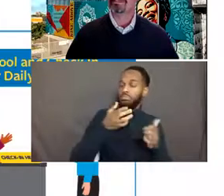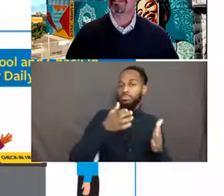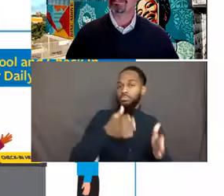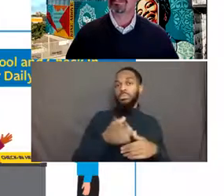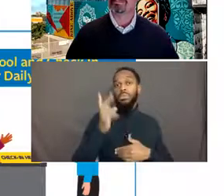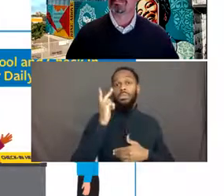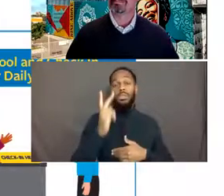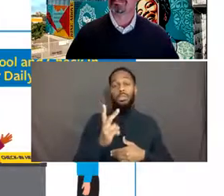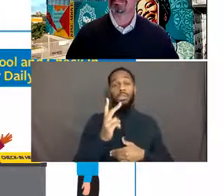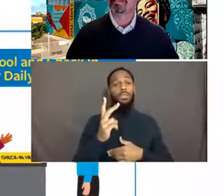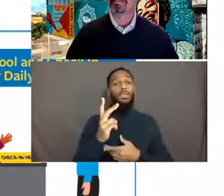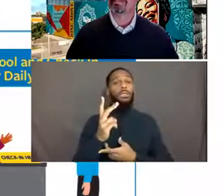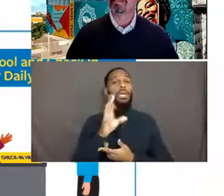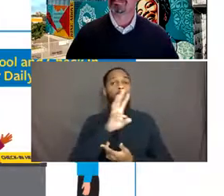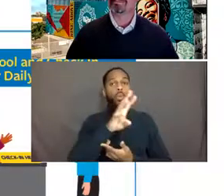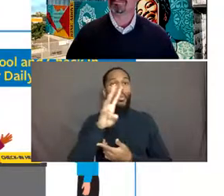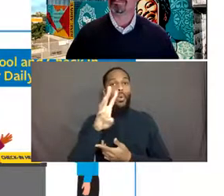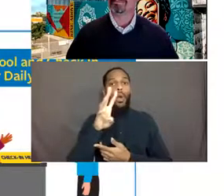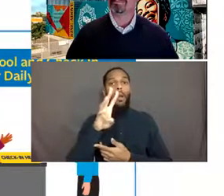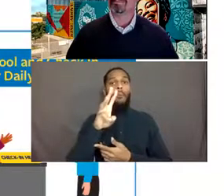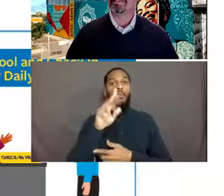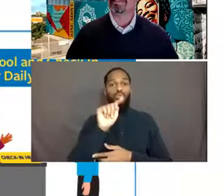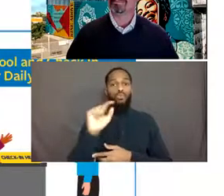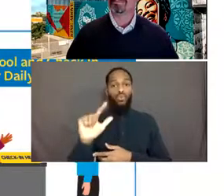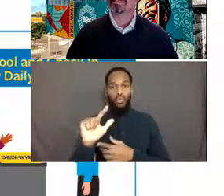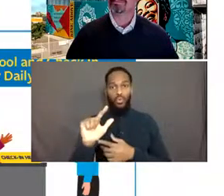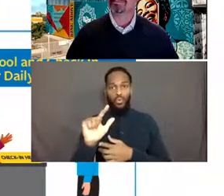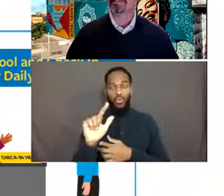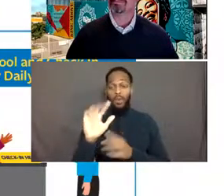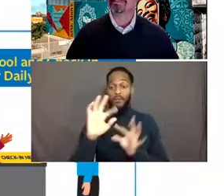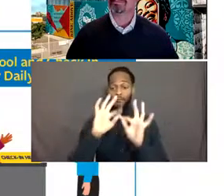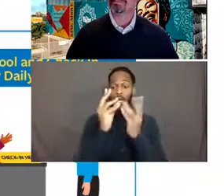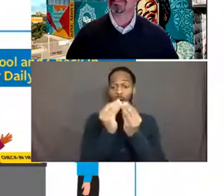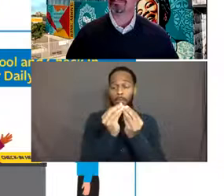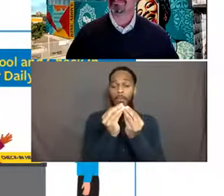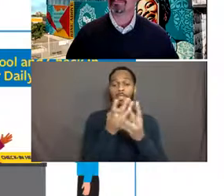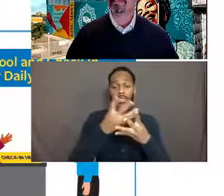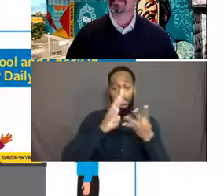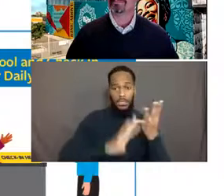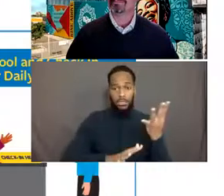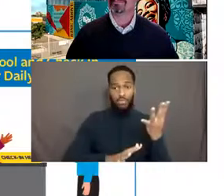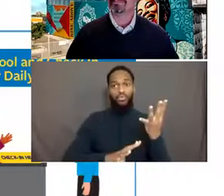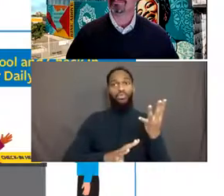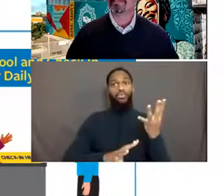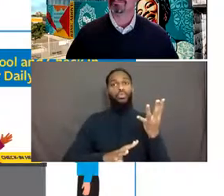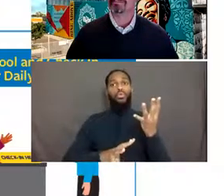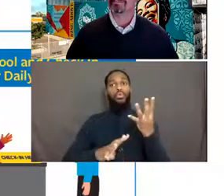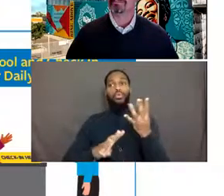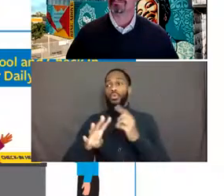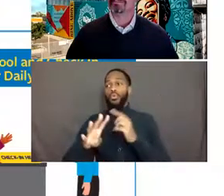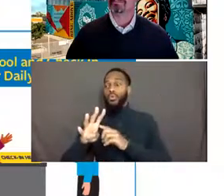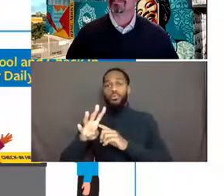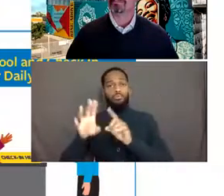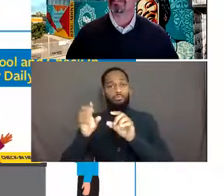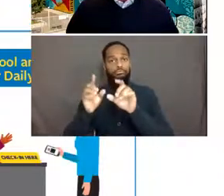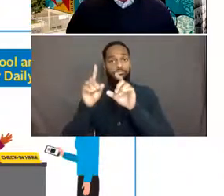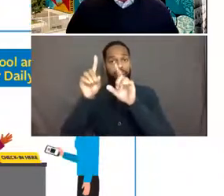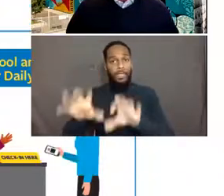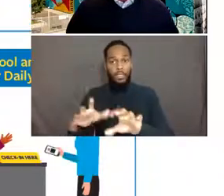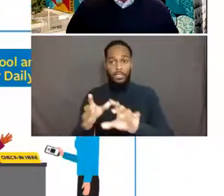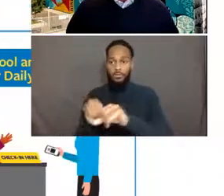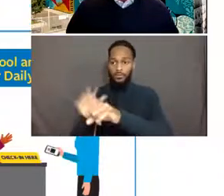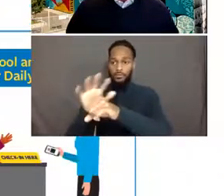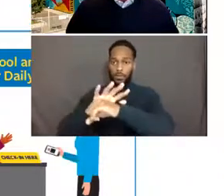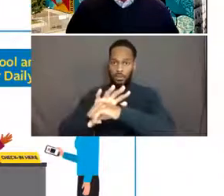tool where all families and employees can schedule COVID-19 tests. You can do it on a cell phone, on